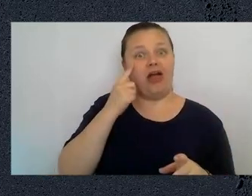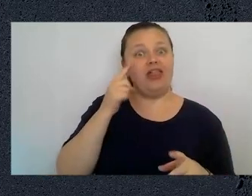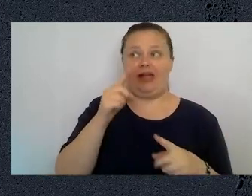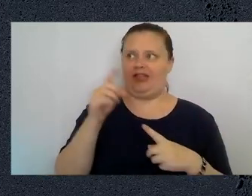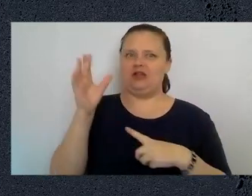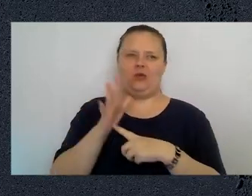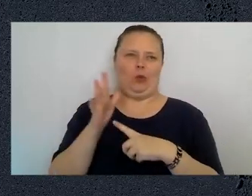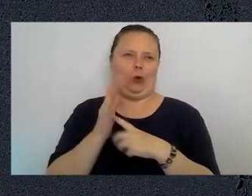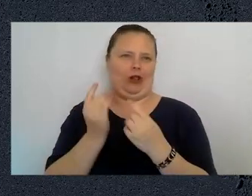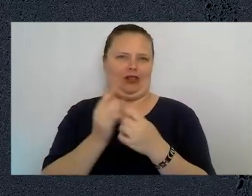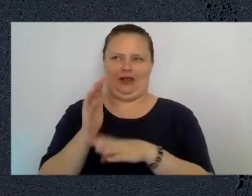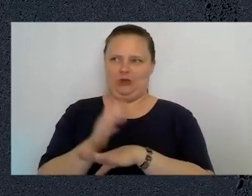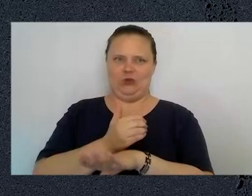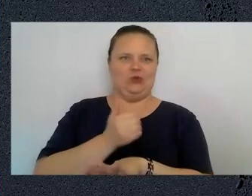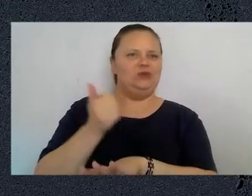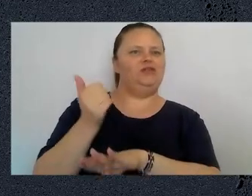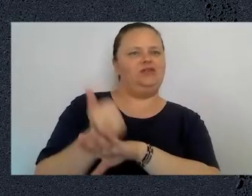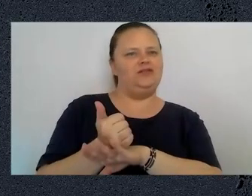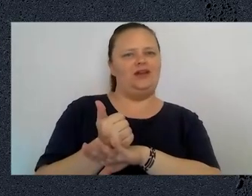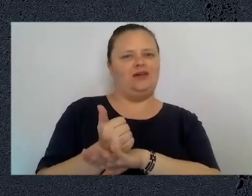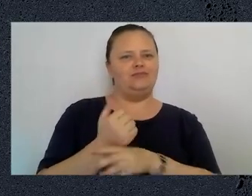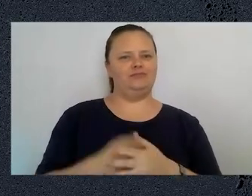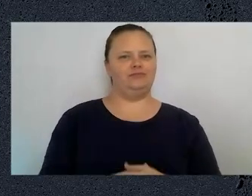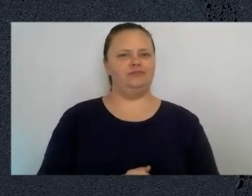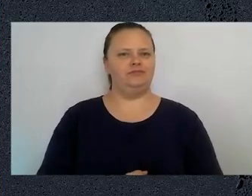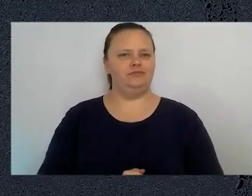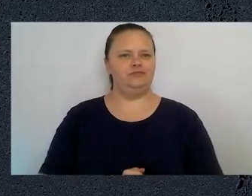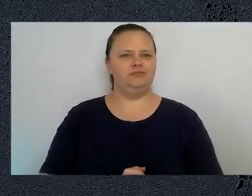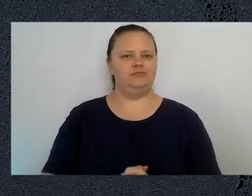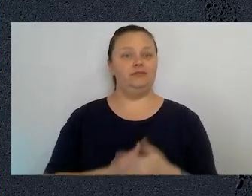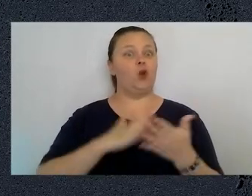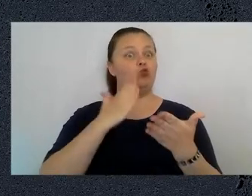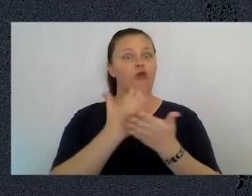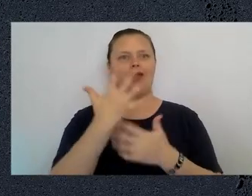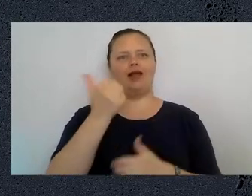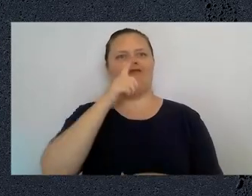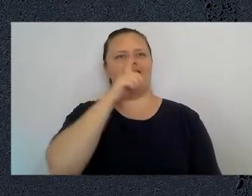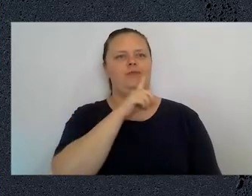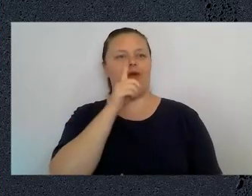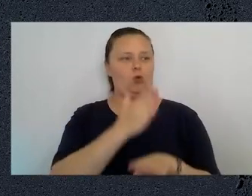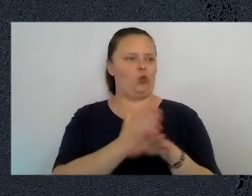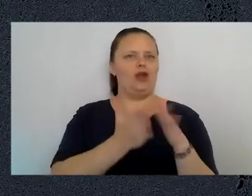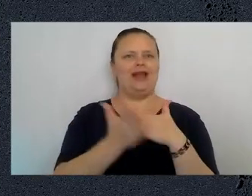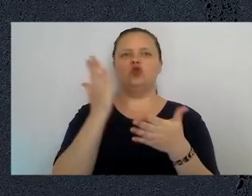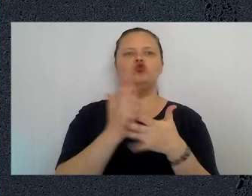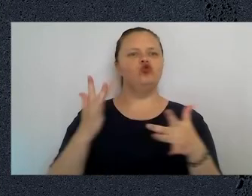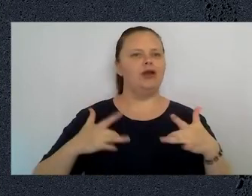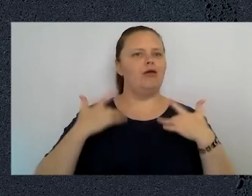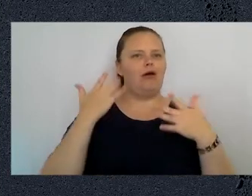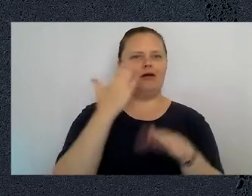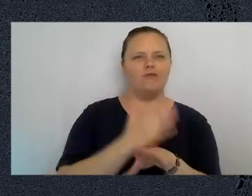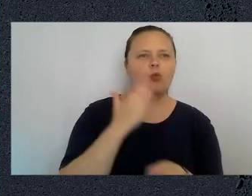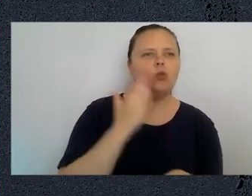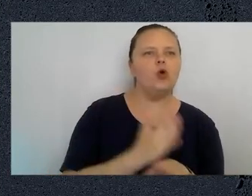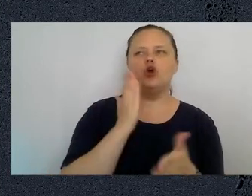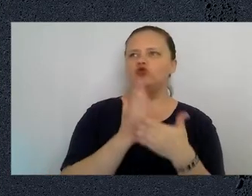and taken further. Really getting people who are working in real jobs, real industries,